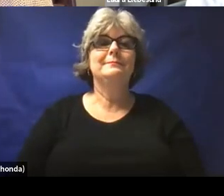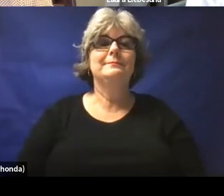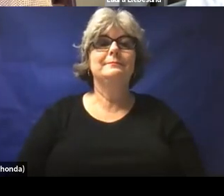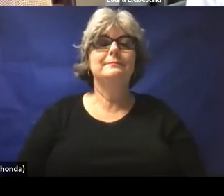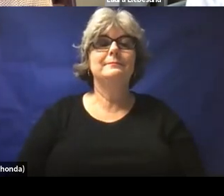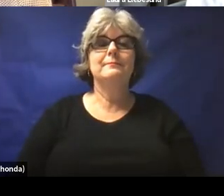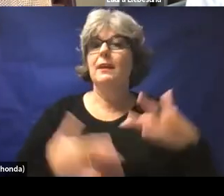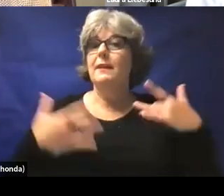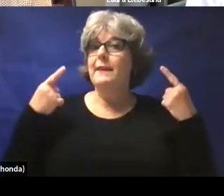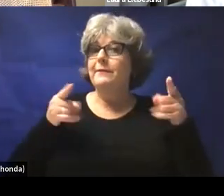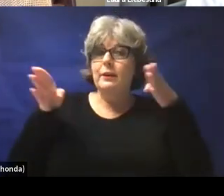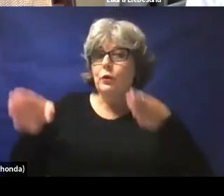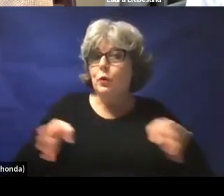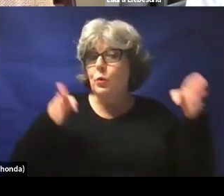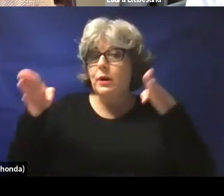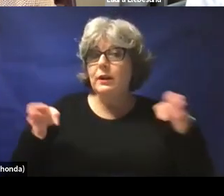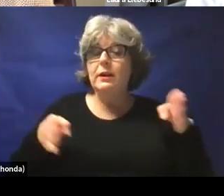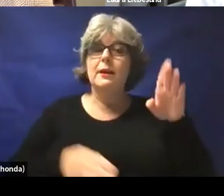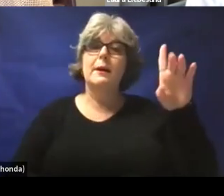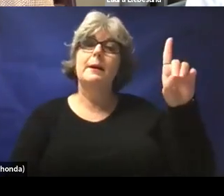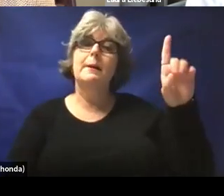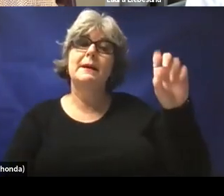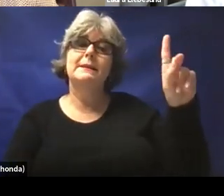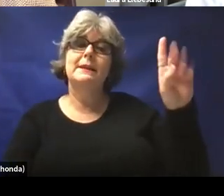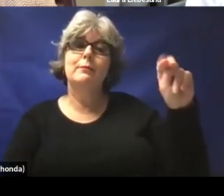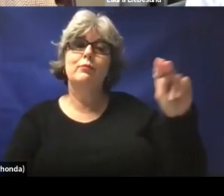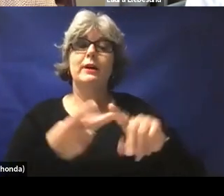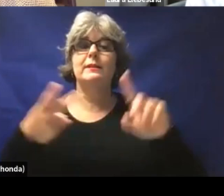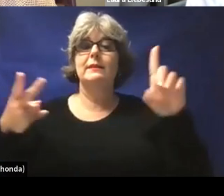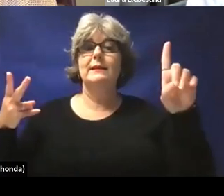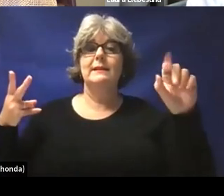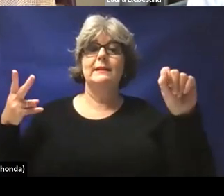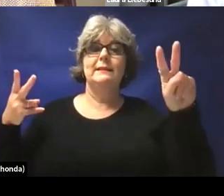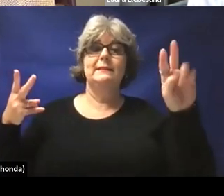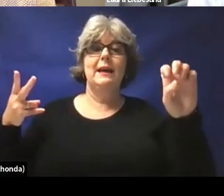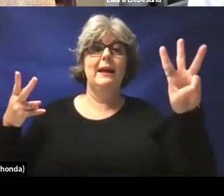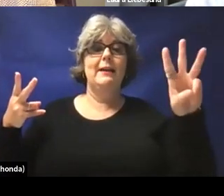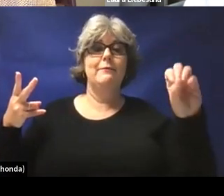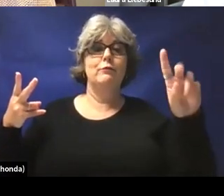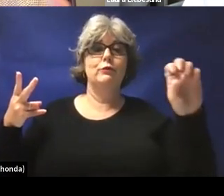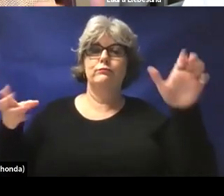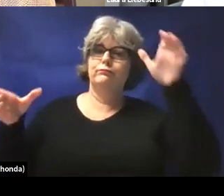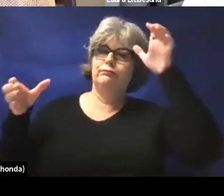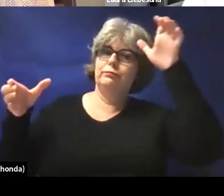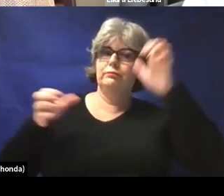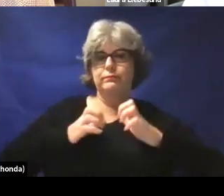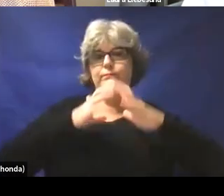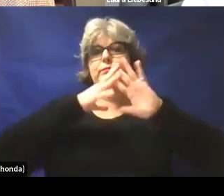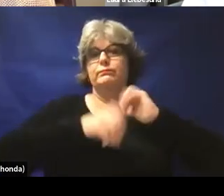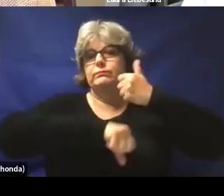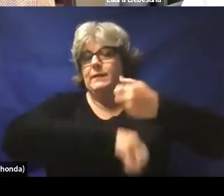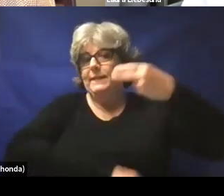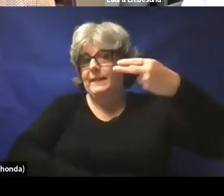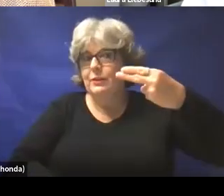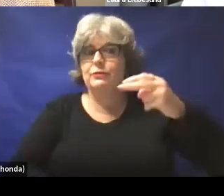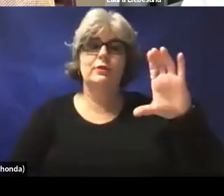The event was organized by Derek Brown, by Dave Wondrich, who became sort of the scholar of resurrecting cocktail history,